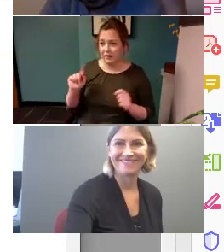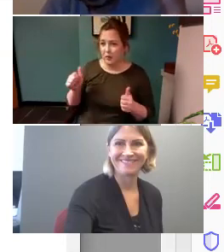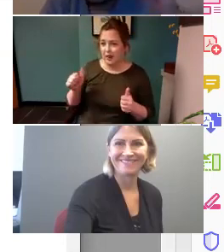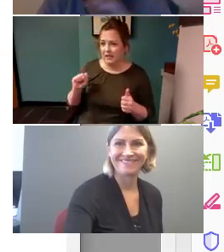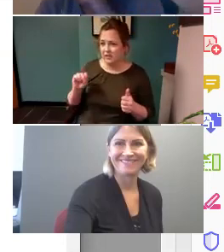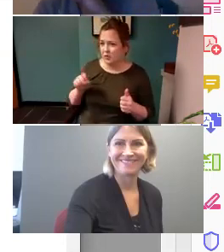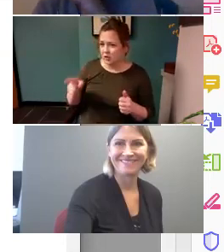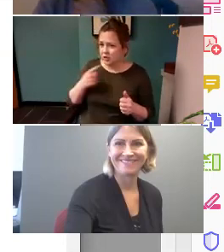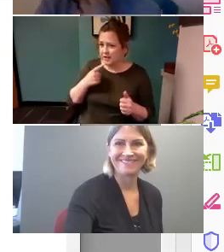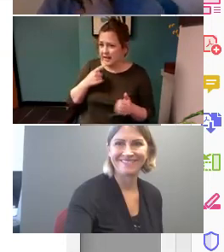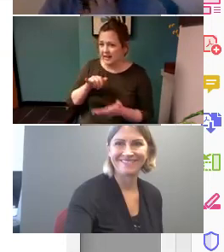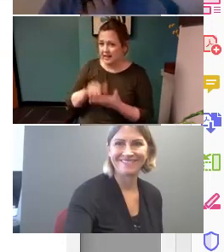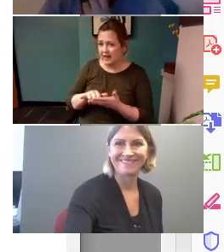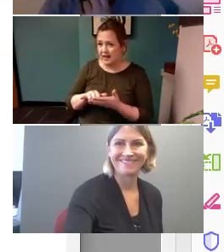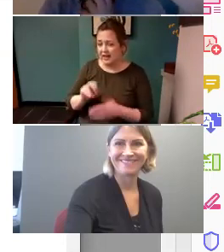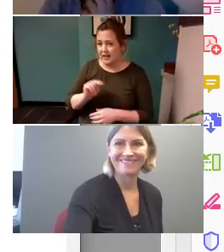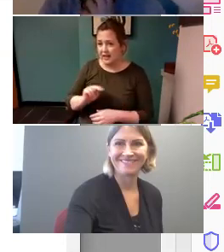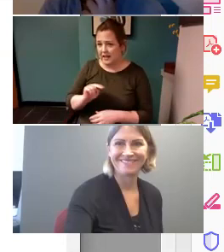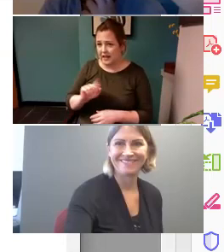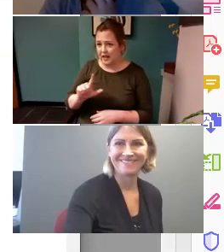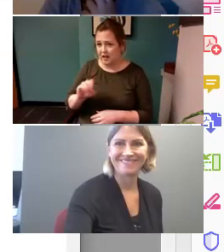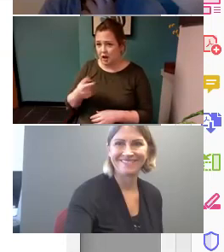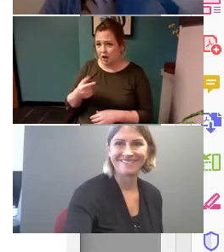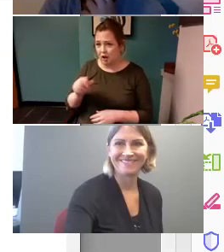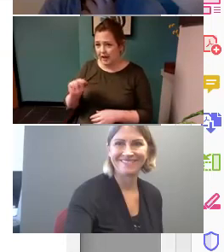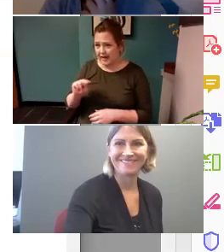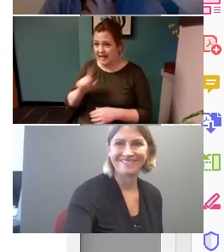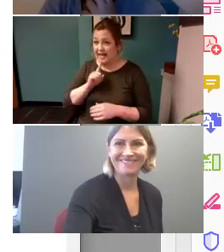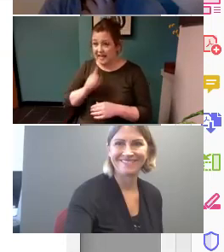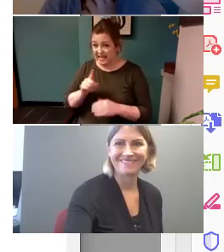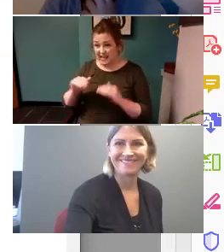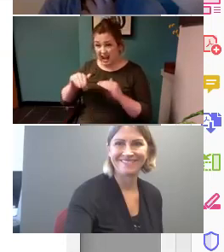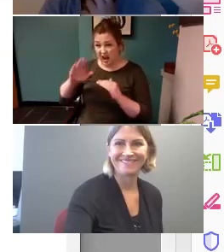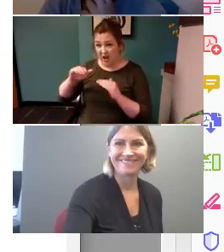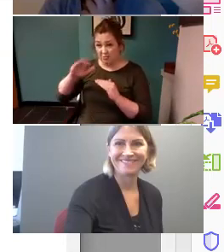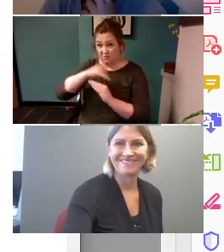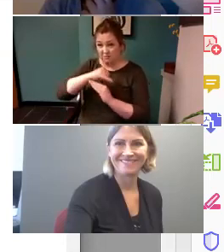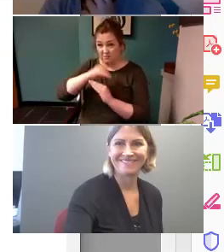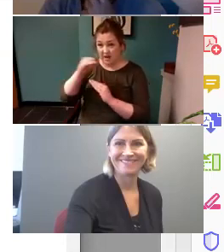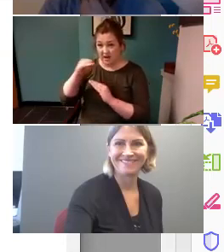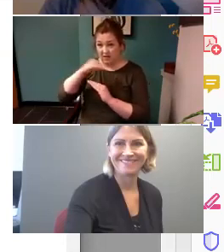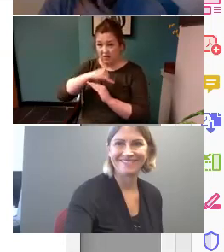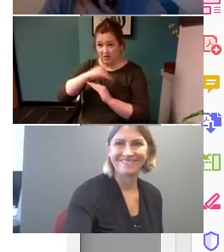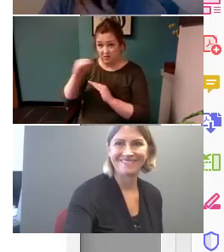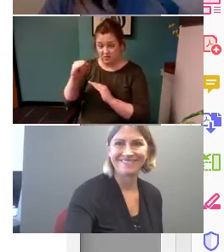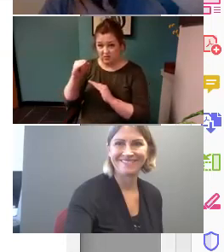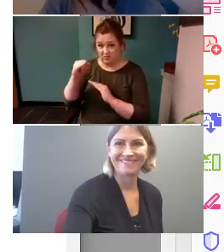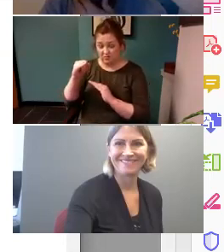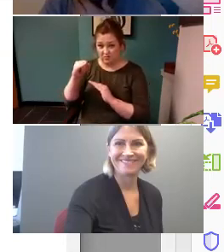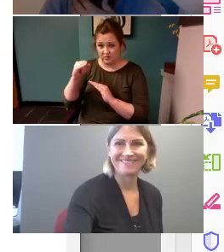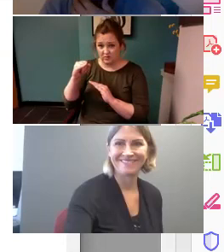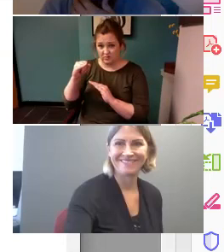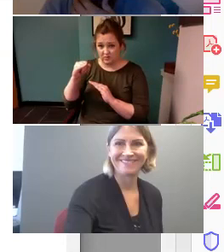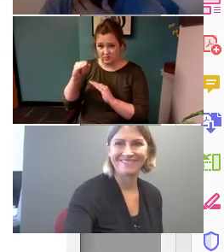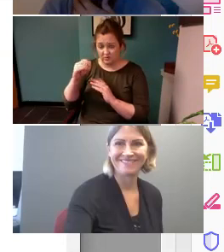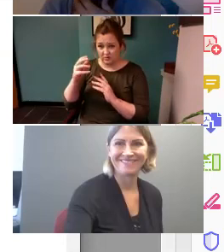that n log n is the upper bound, which does not necessarily perfectly the upper bound. It can be a